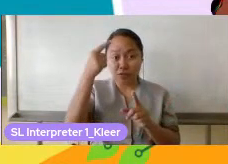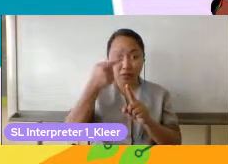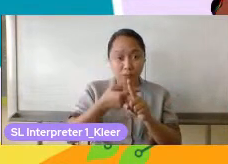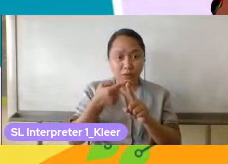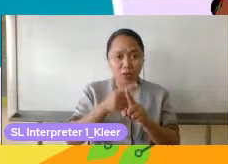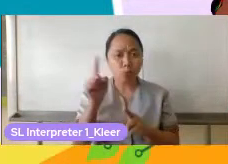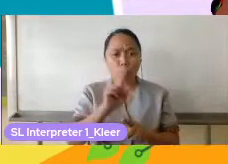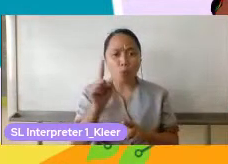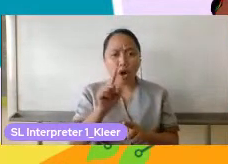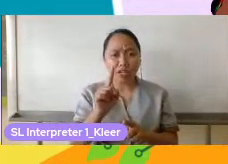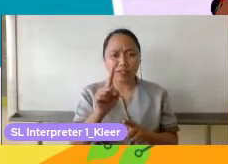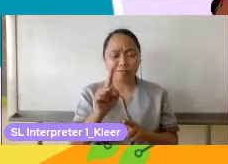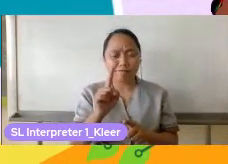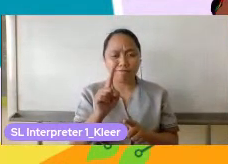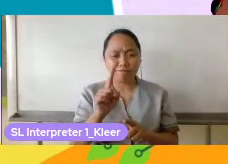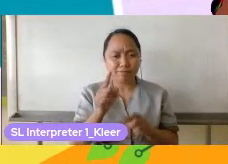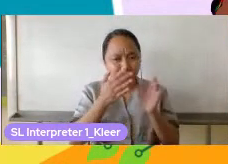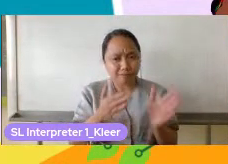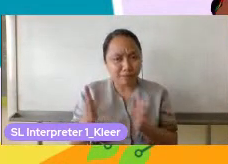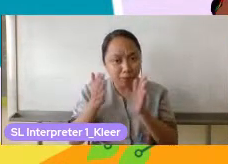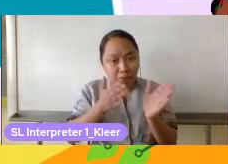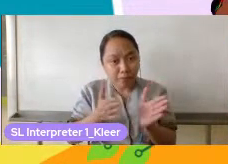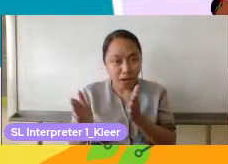are women-led.